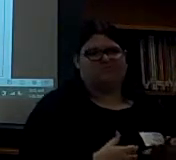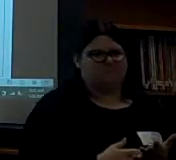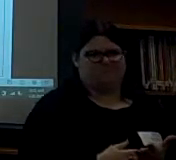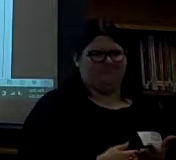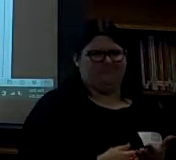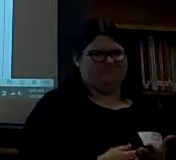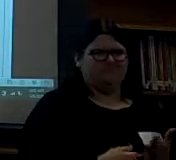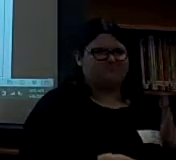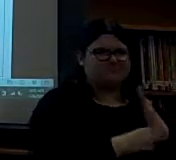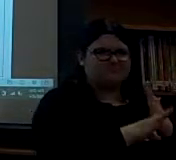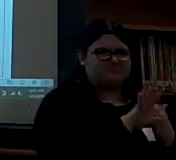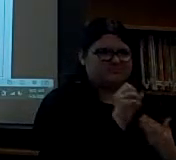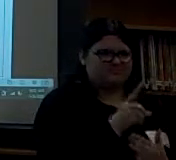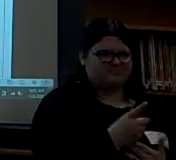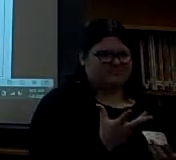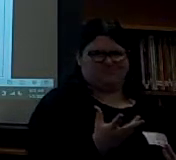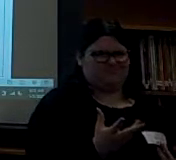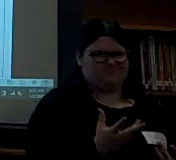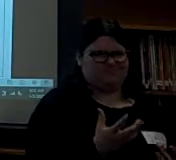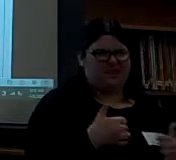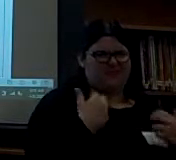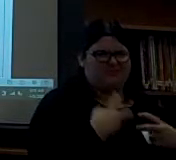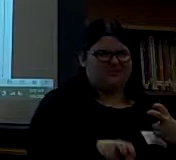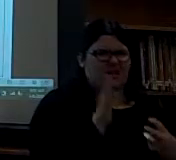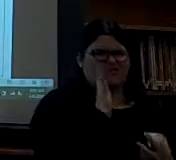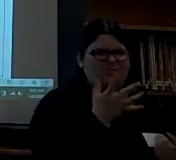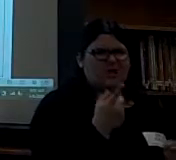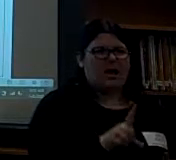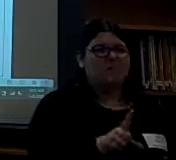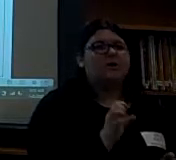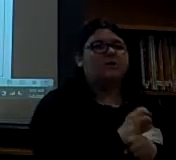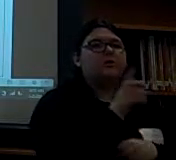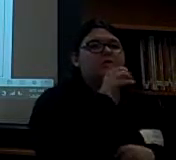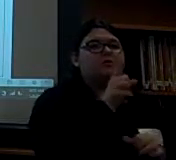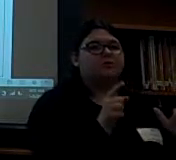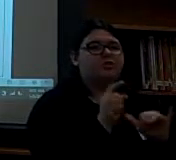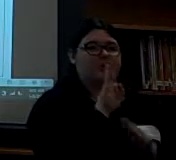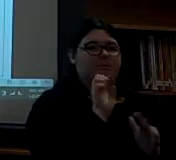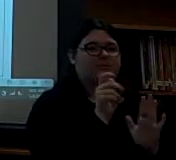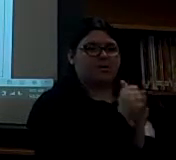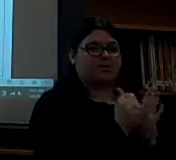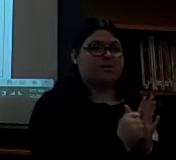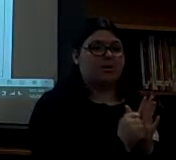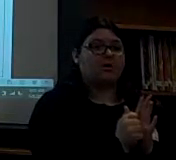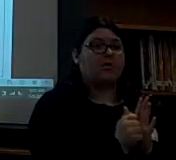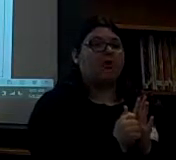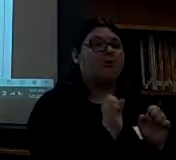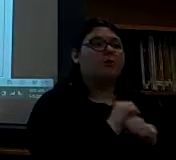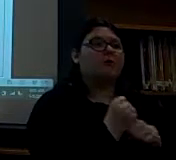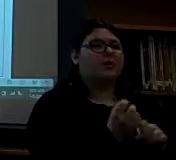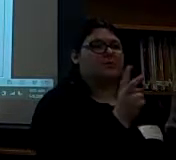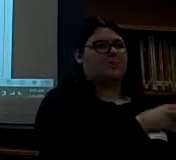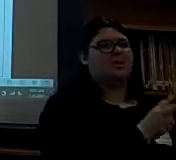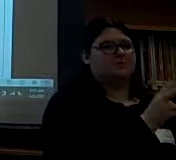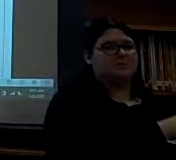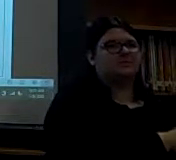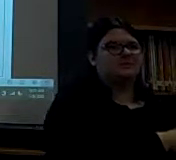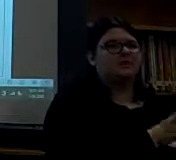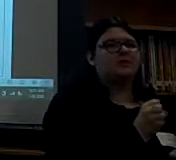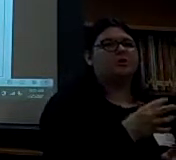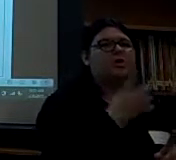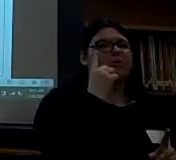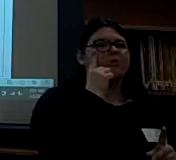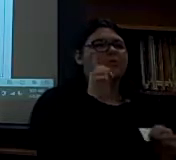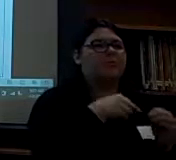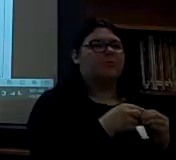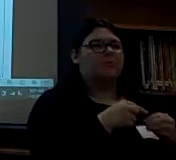prevent withdrawals. It's going to happen. Life is tough. What we want to make sure, just like we do with a bank account, is that we're making enough deposits. So as you think about